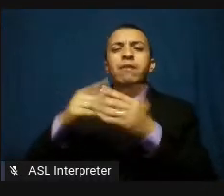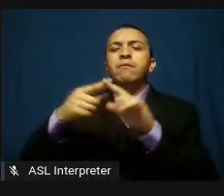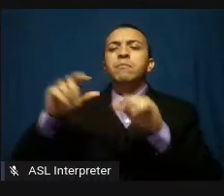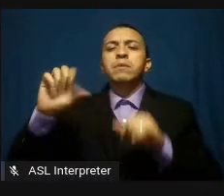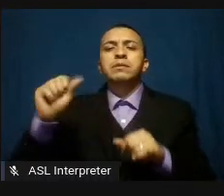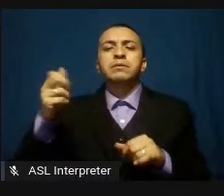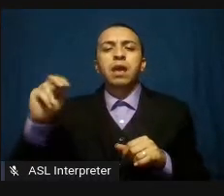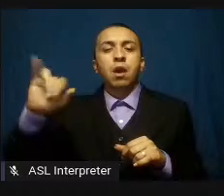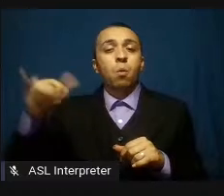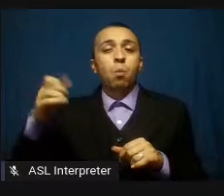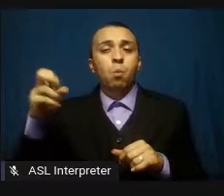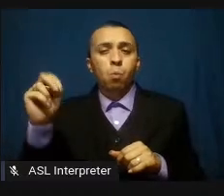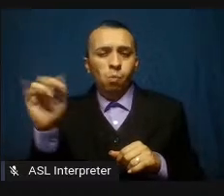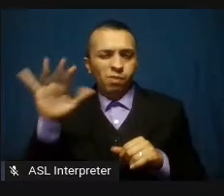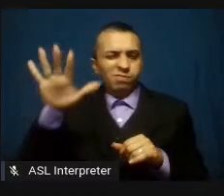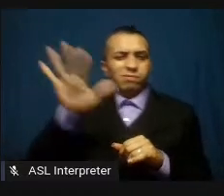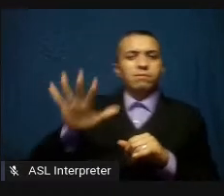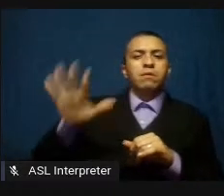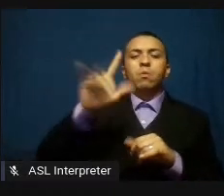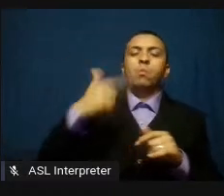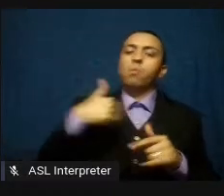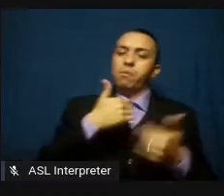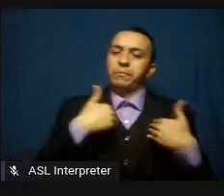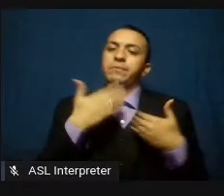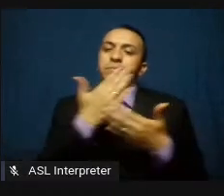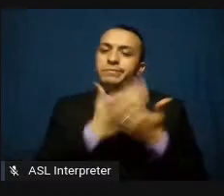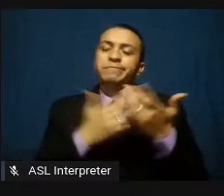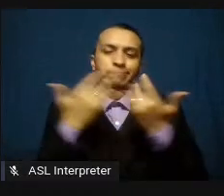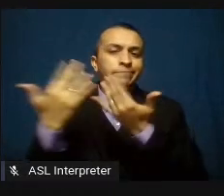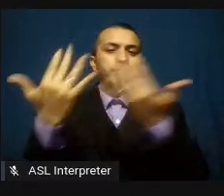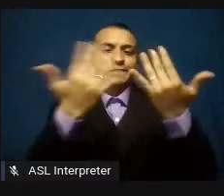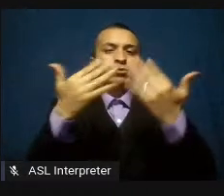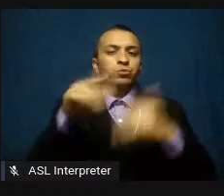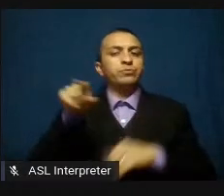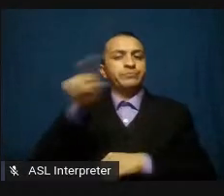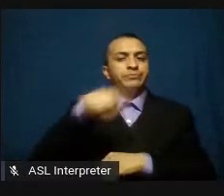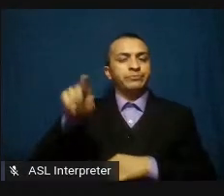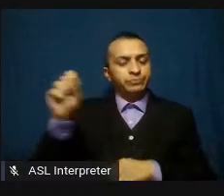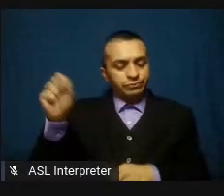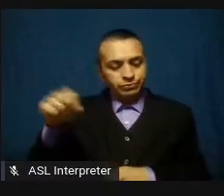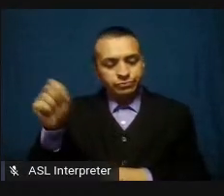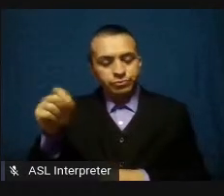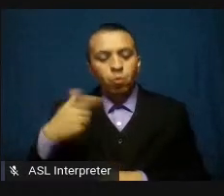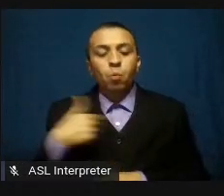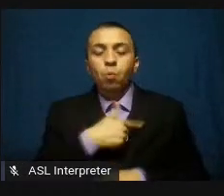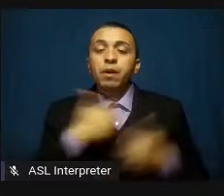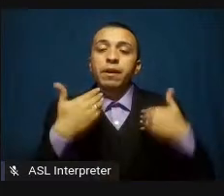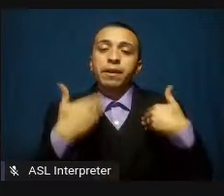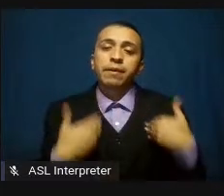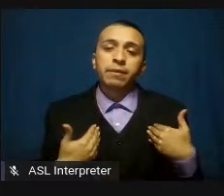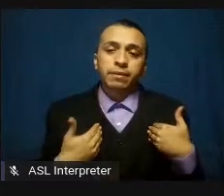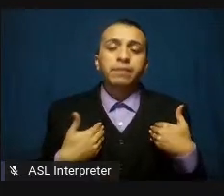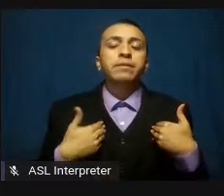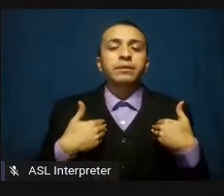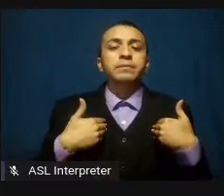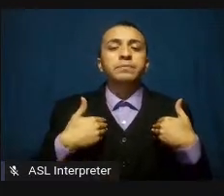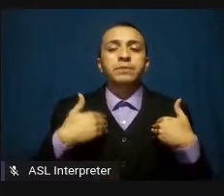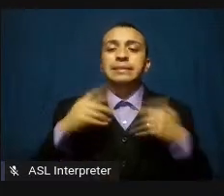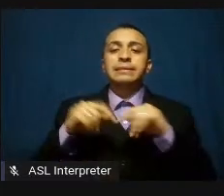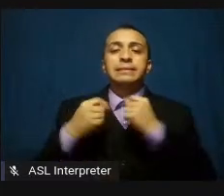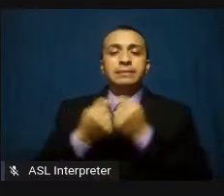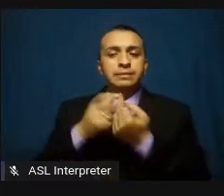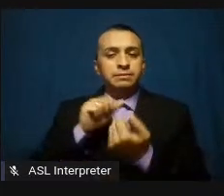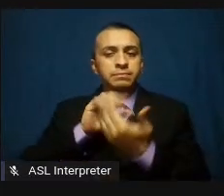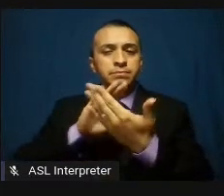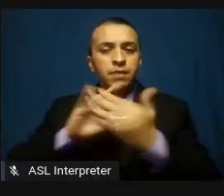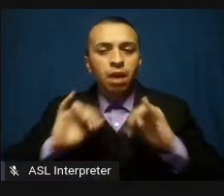come in there. We did have quite a bit of activity in that area. We did have some slop that came across the middle fork of the